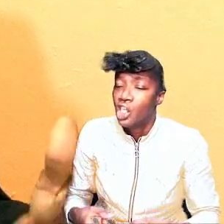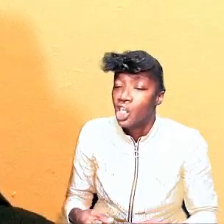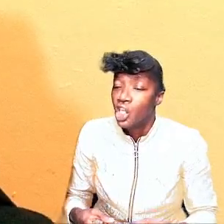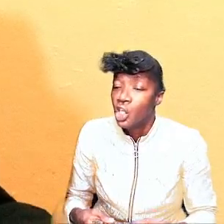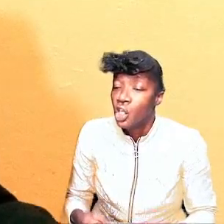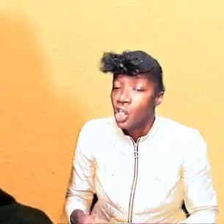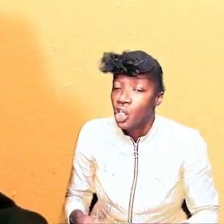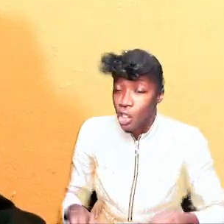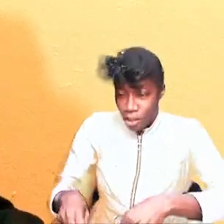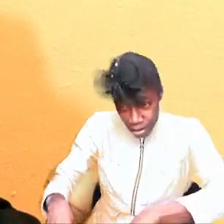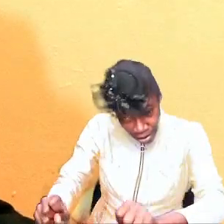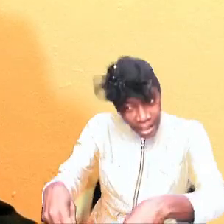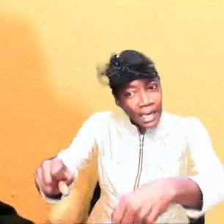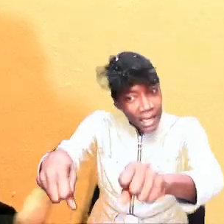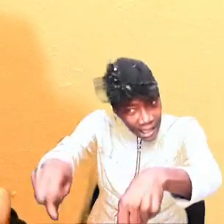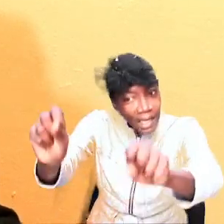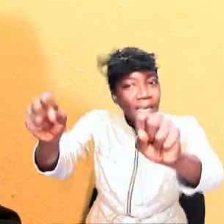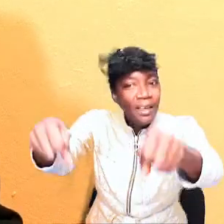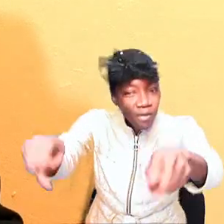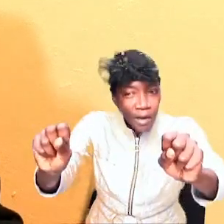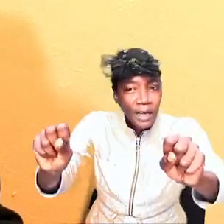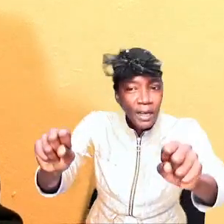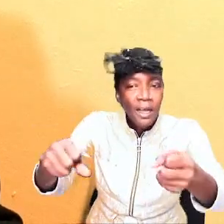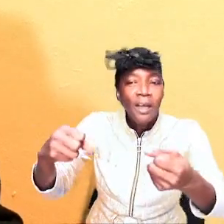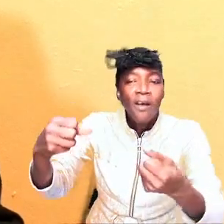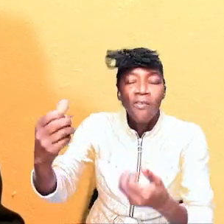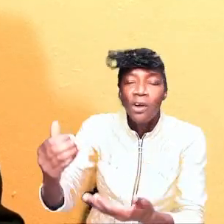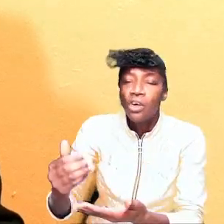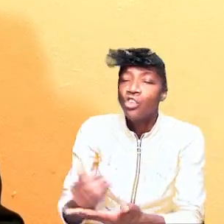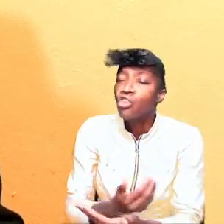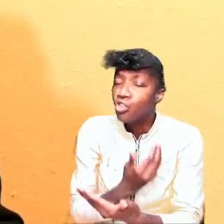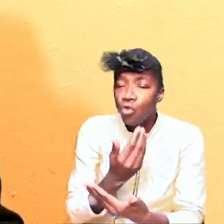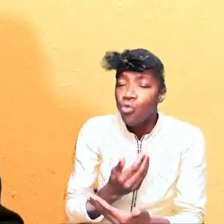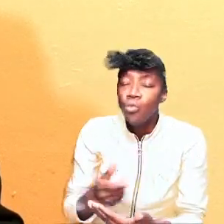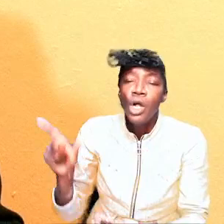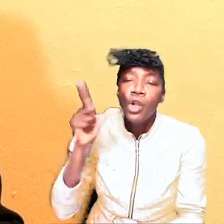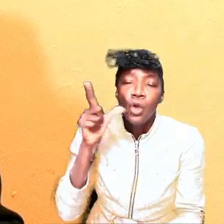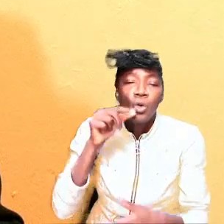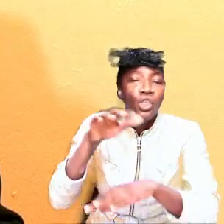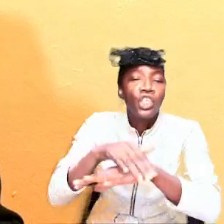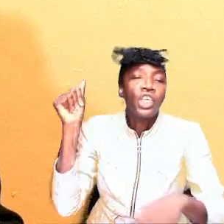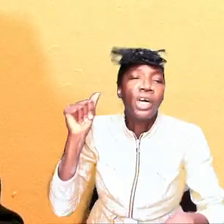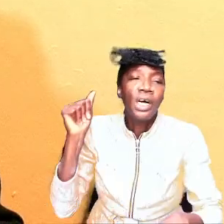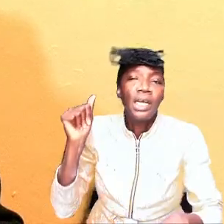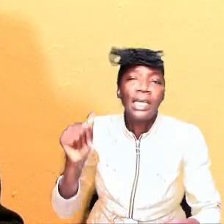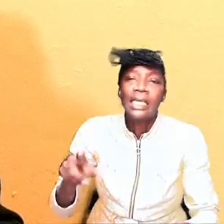certain amount of lunch, and you can call in